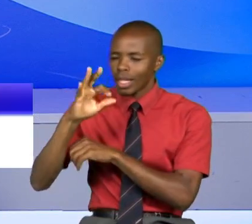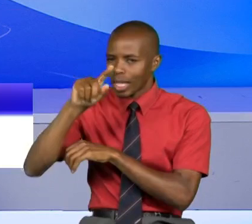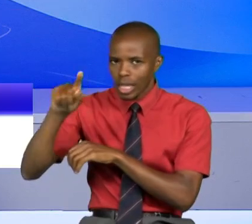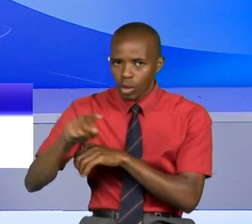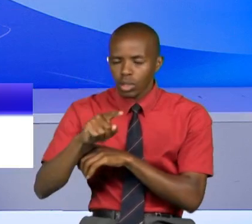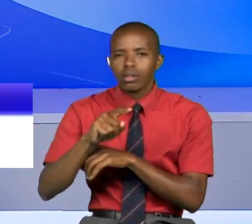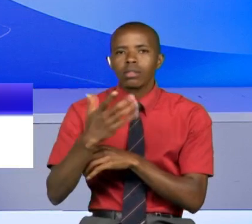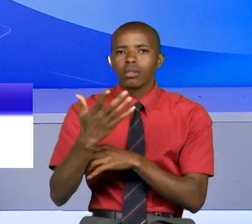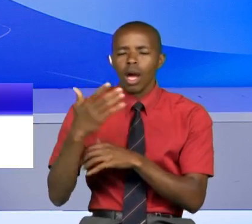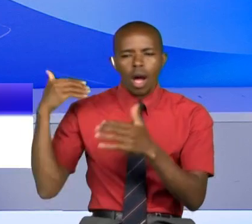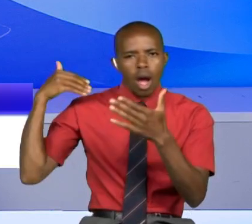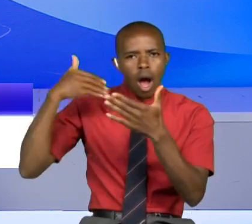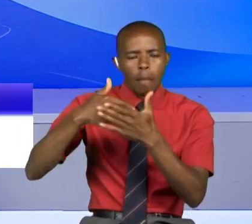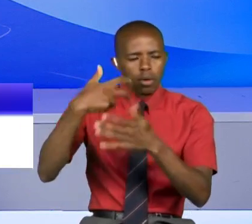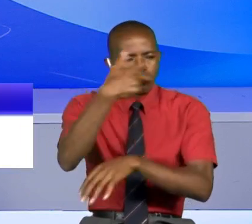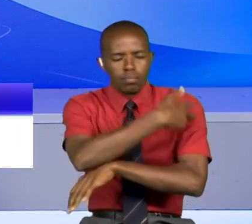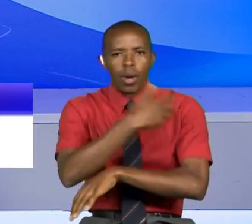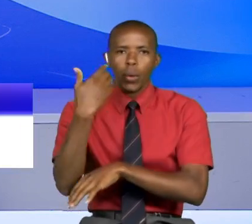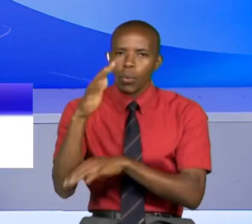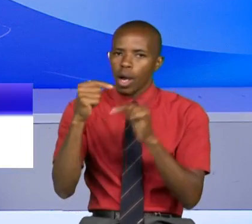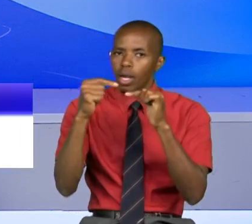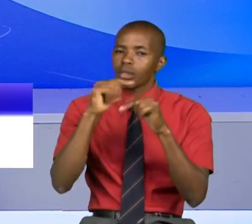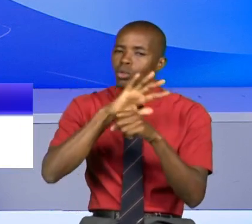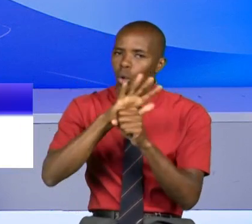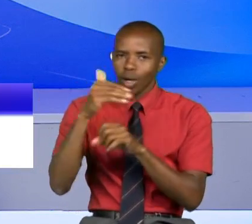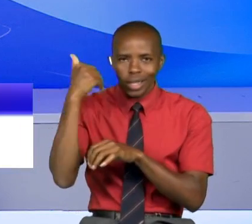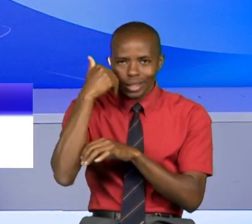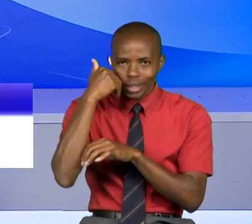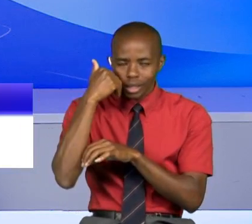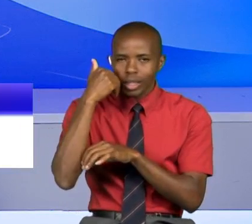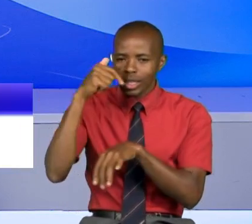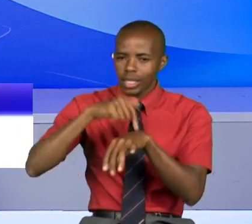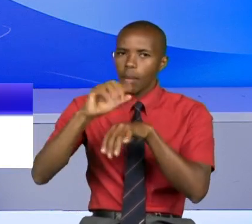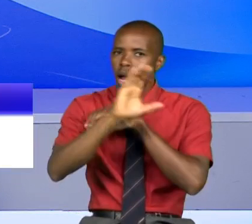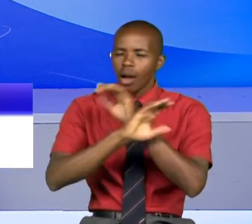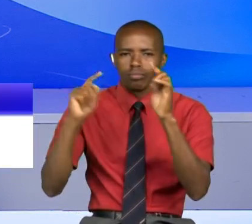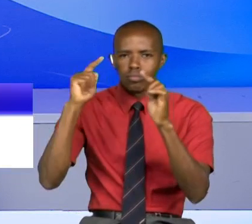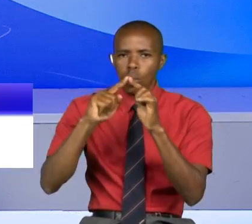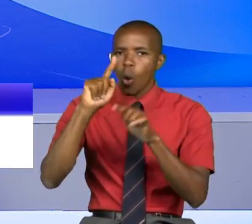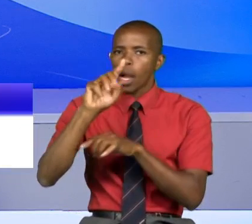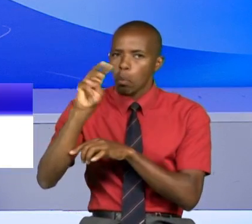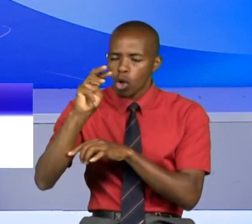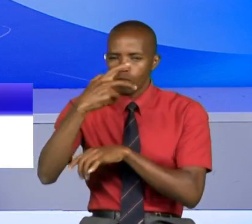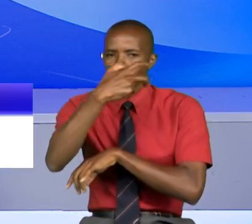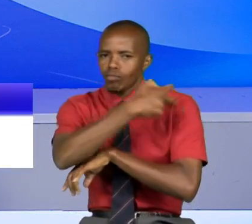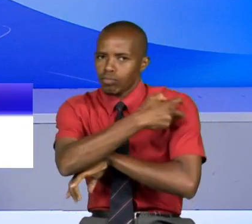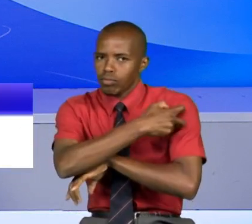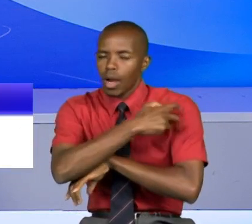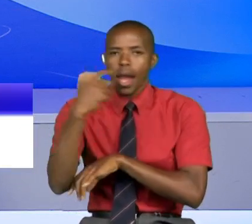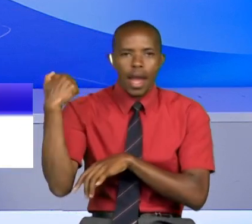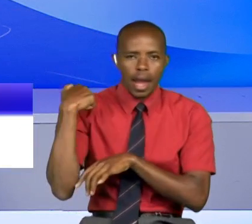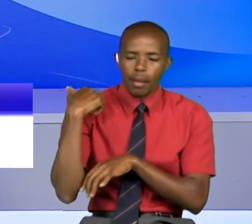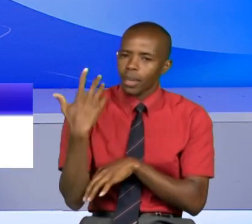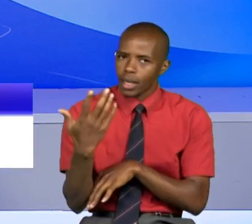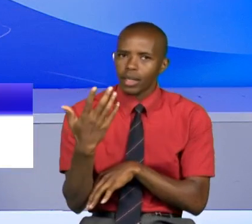953,954 persons have so far been vaccinated against the COVID-19 disease countrywide, as the country targets to hit the 1 million vaccination mark